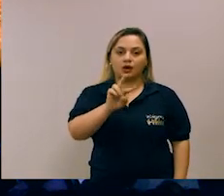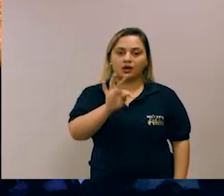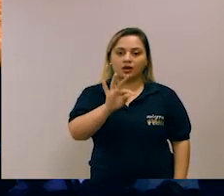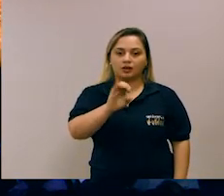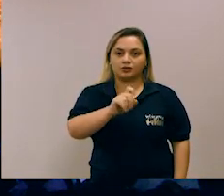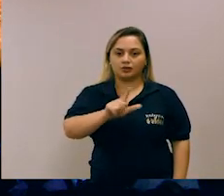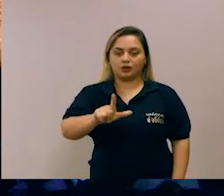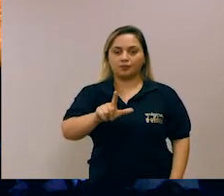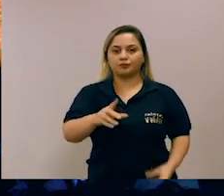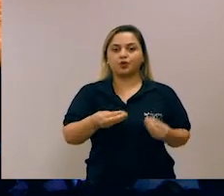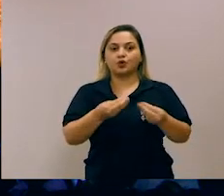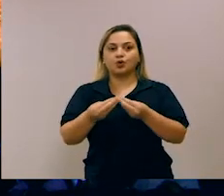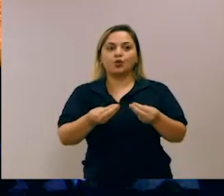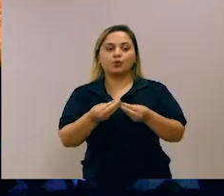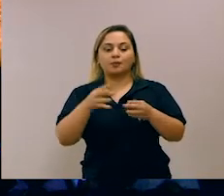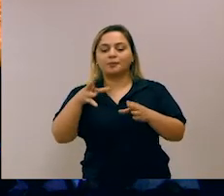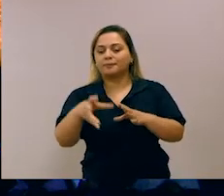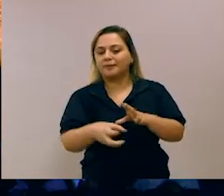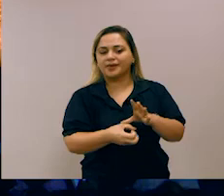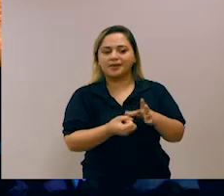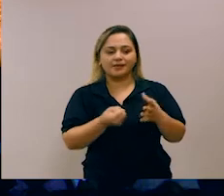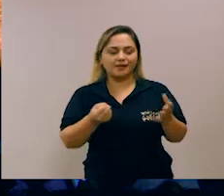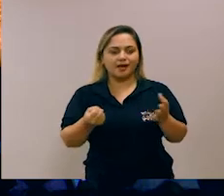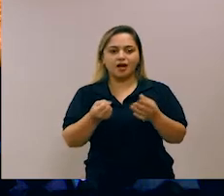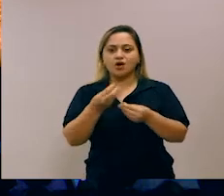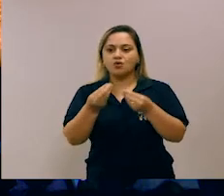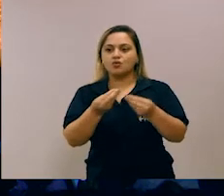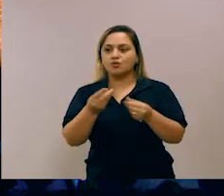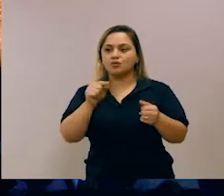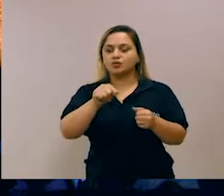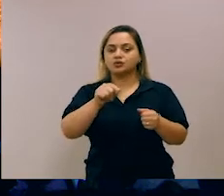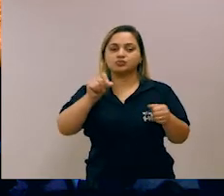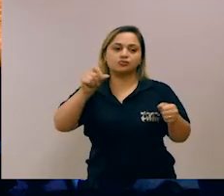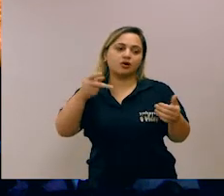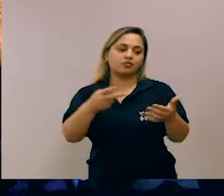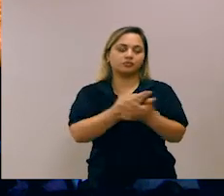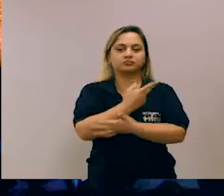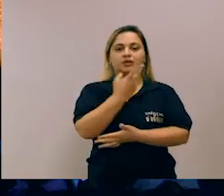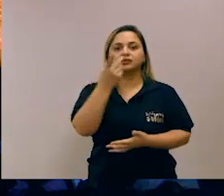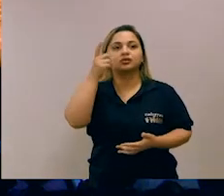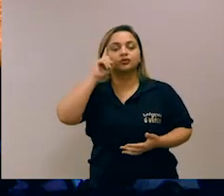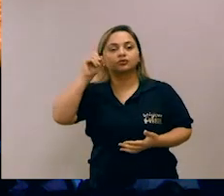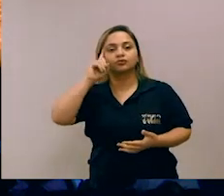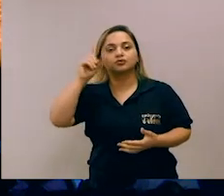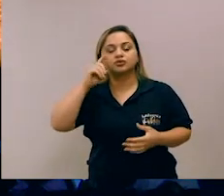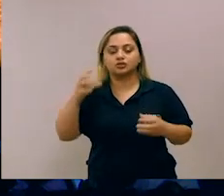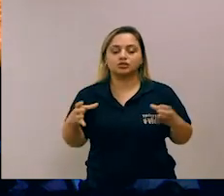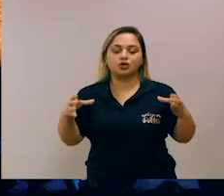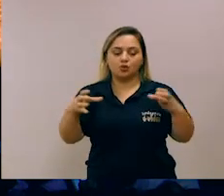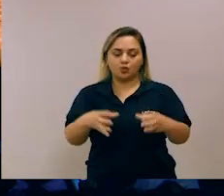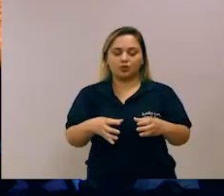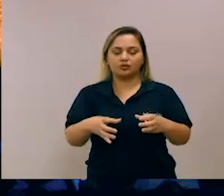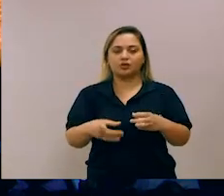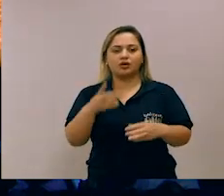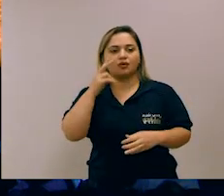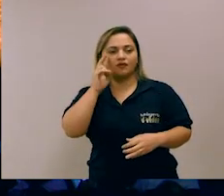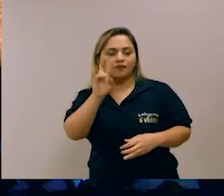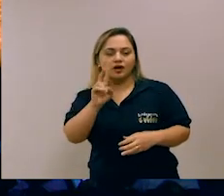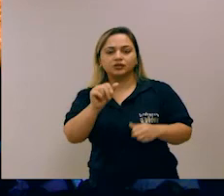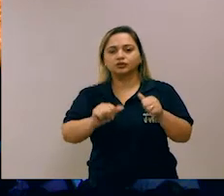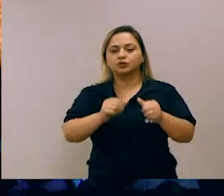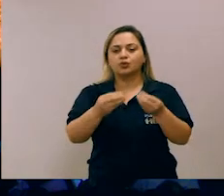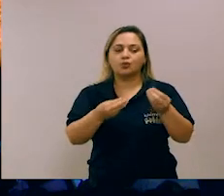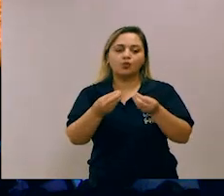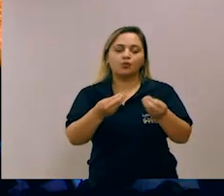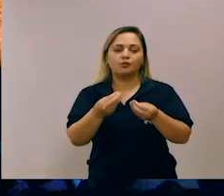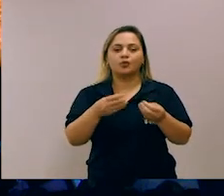the search and rescue mission. So how does this happen on a daily basis? So every day at